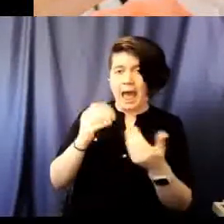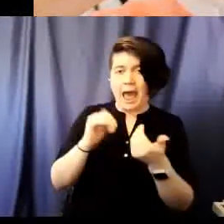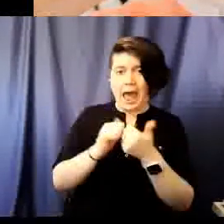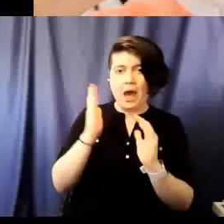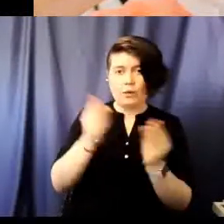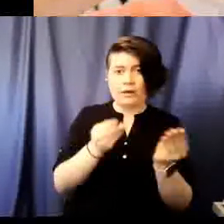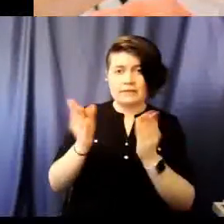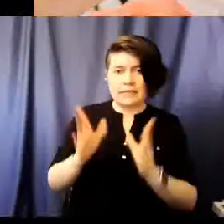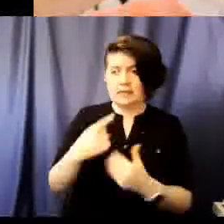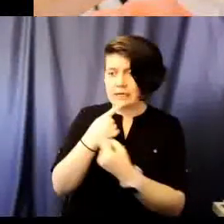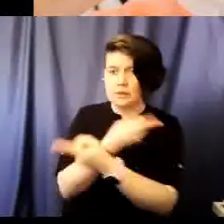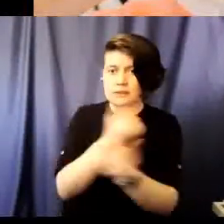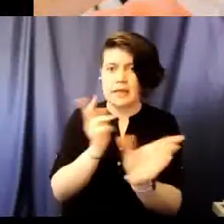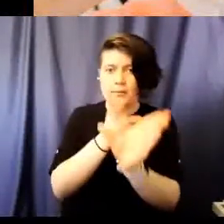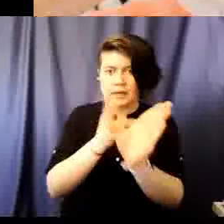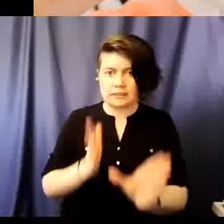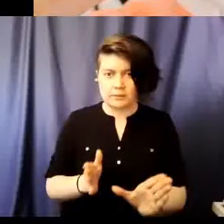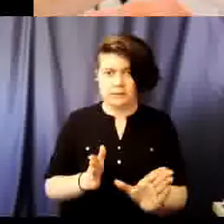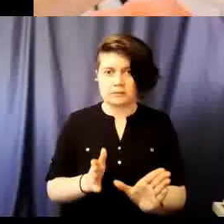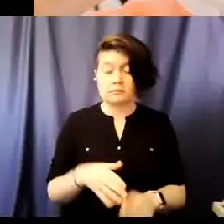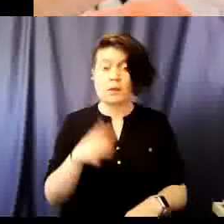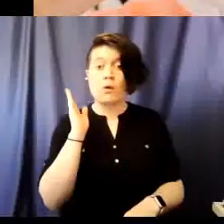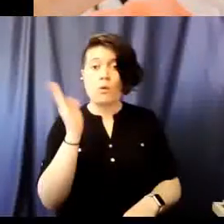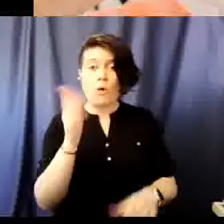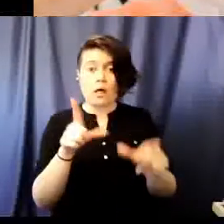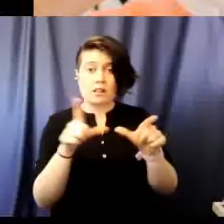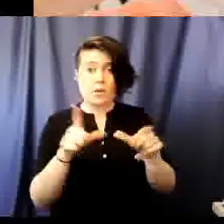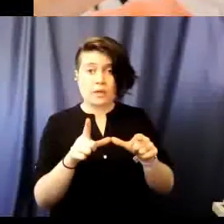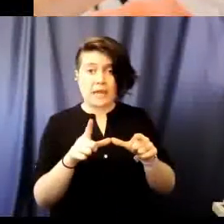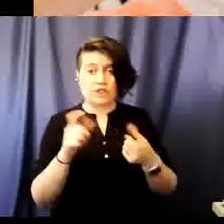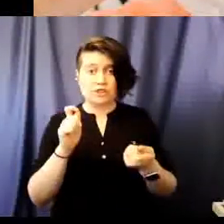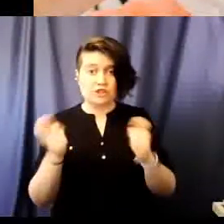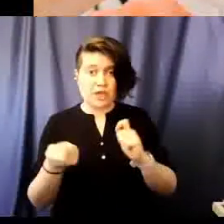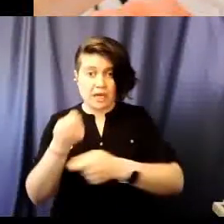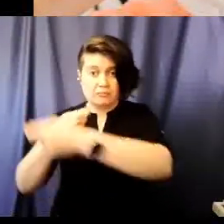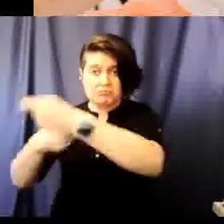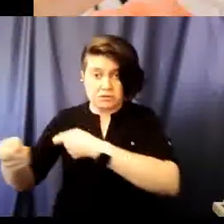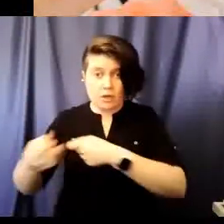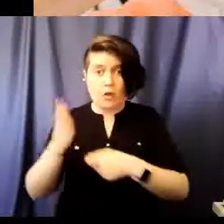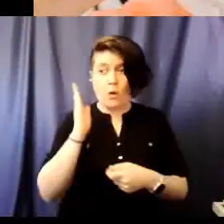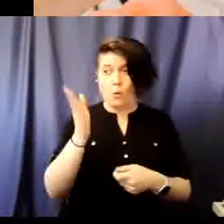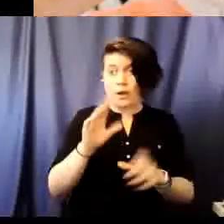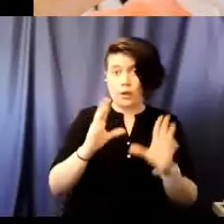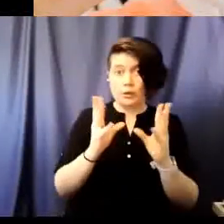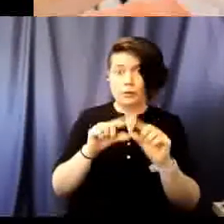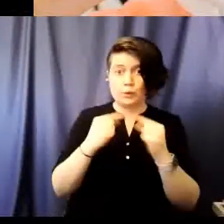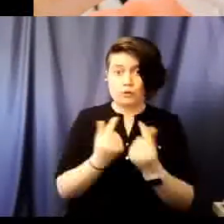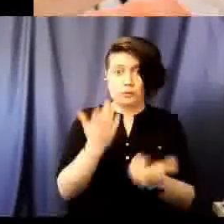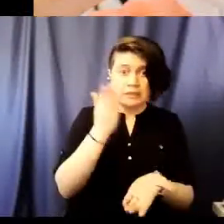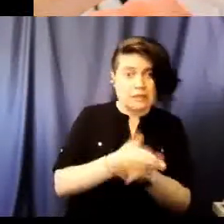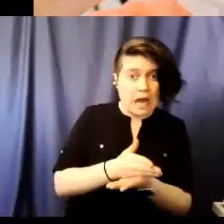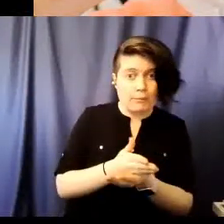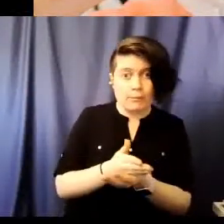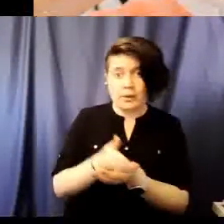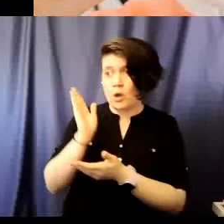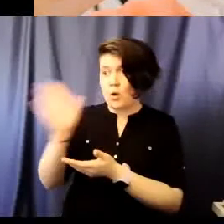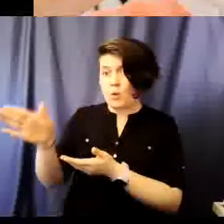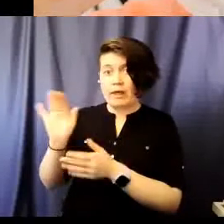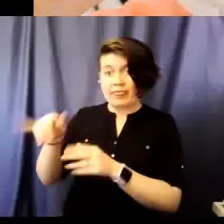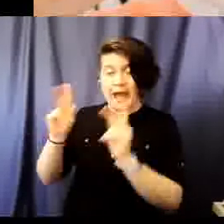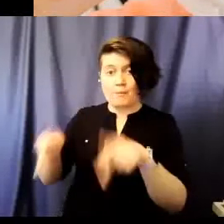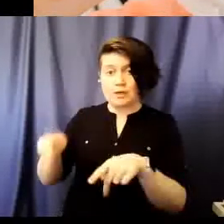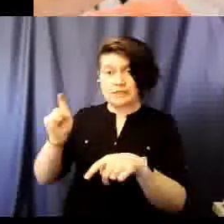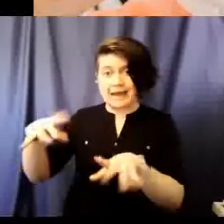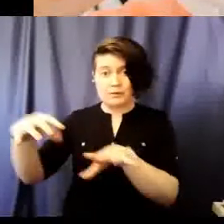to stop? Will the location need to change? Will that person no longer be in the group? These are some of the things that